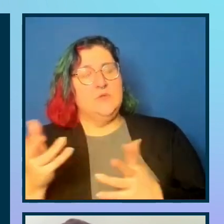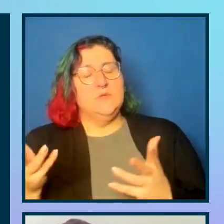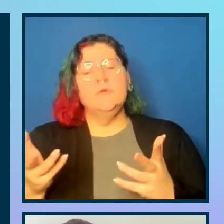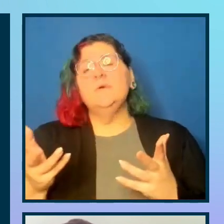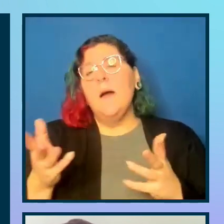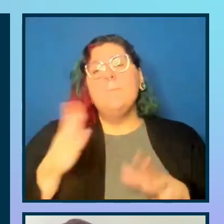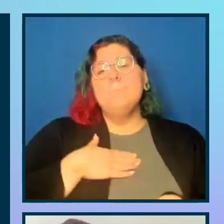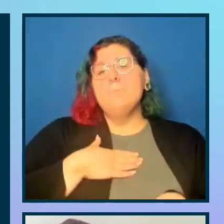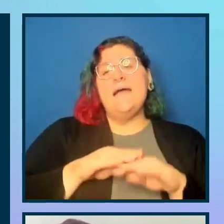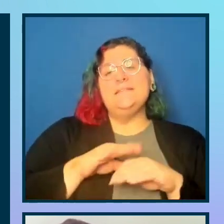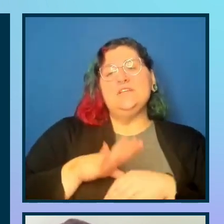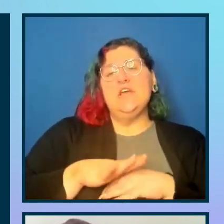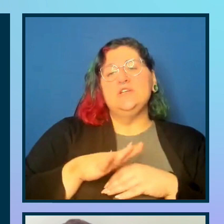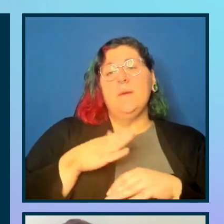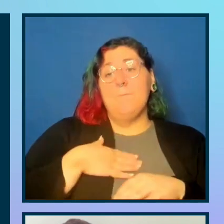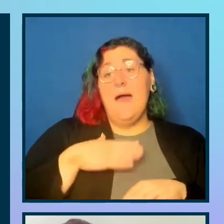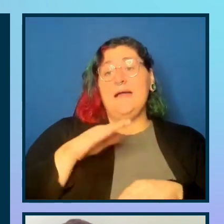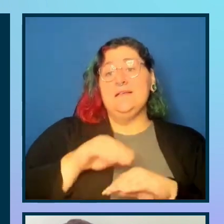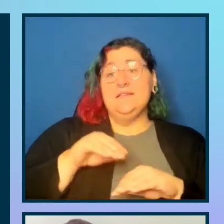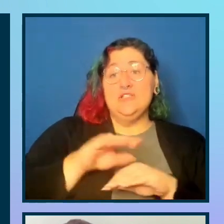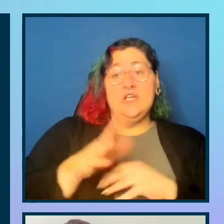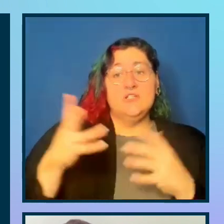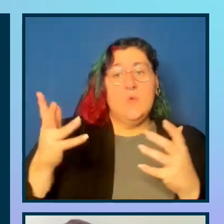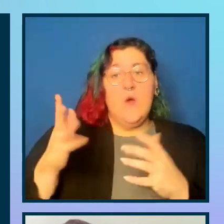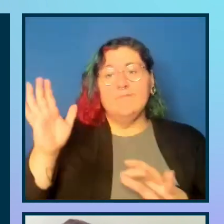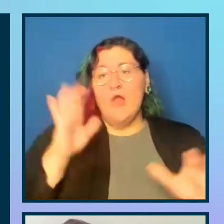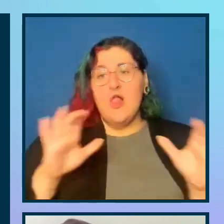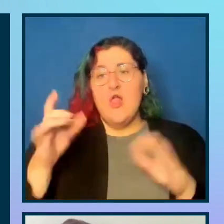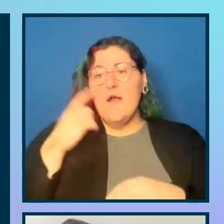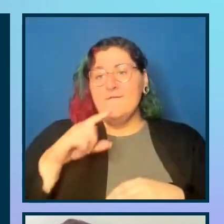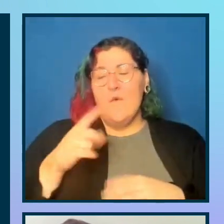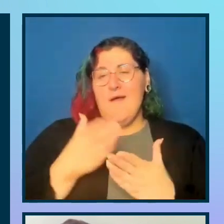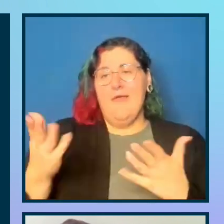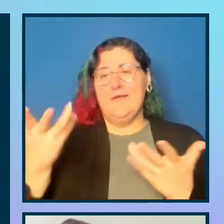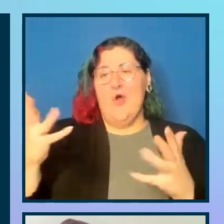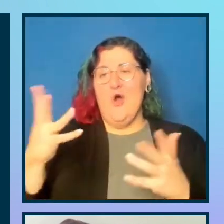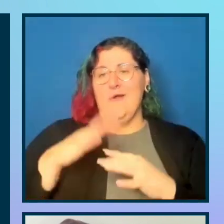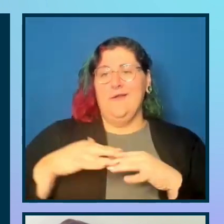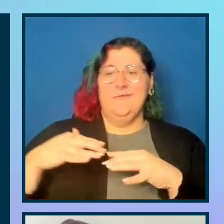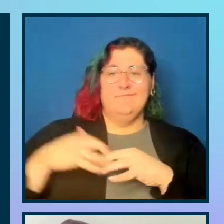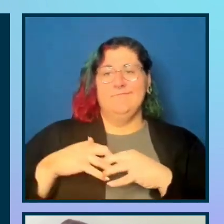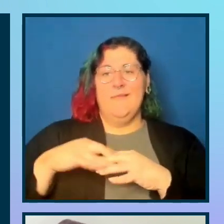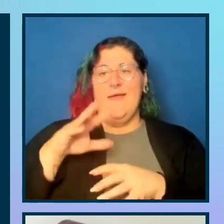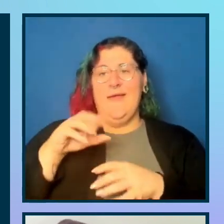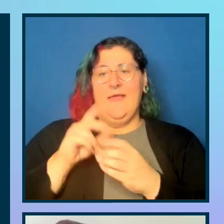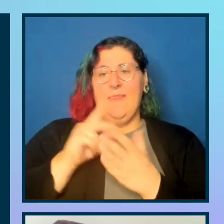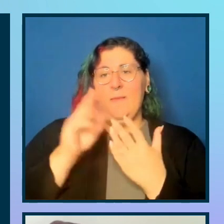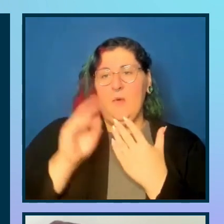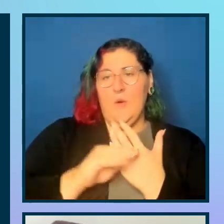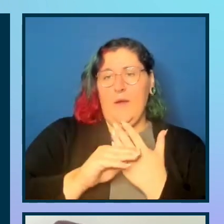and if you can, potentially use the select native element, which has built-in accessibility with it already,